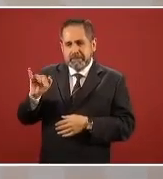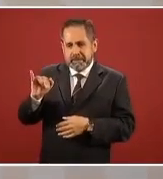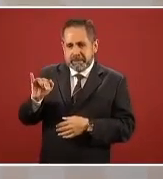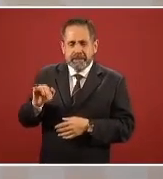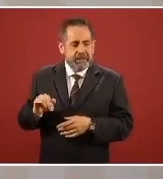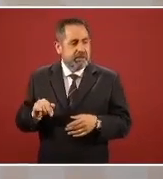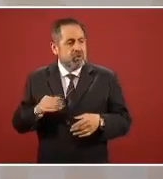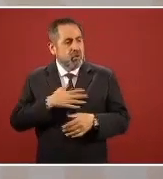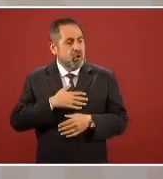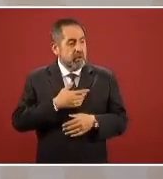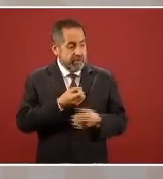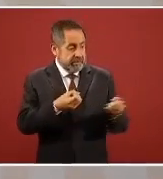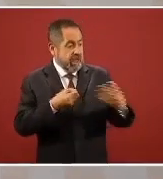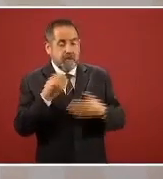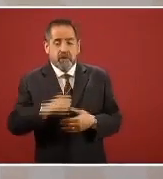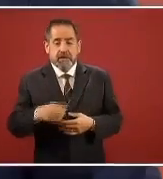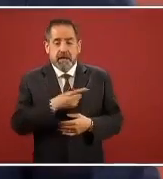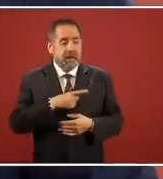PRI.